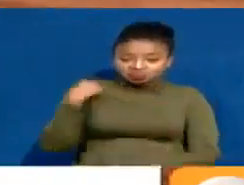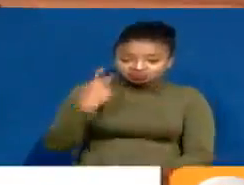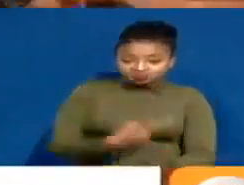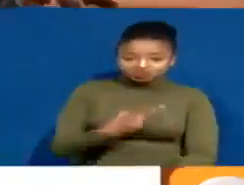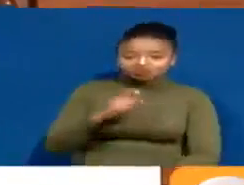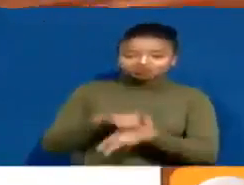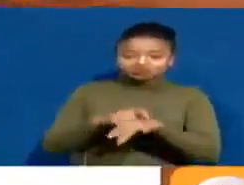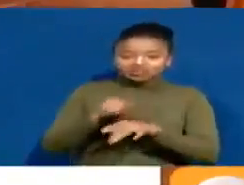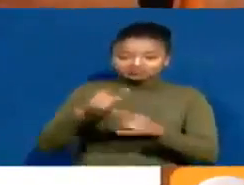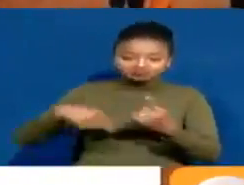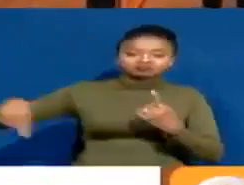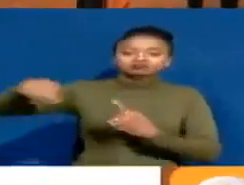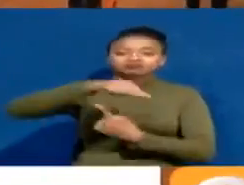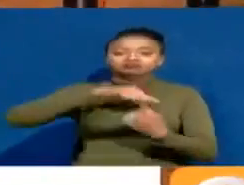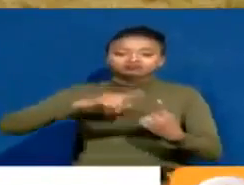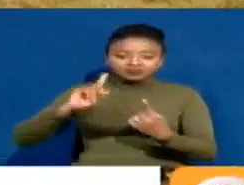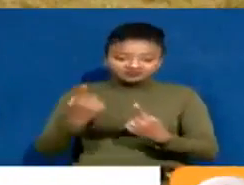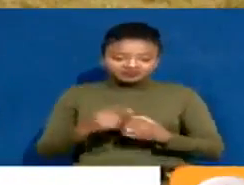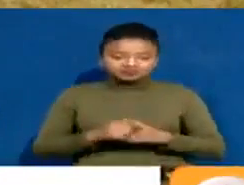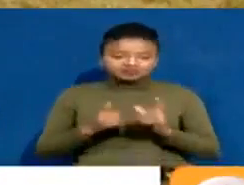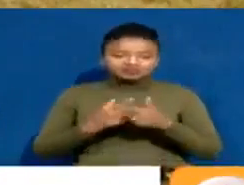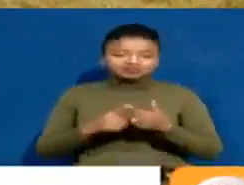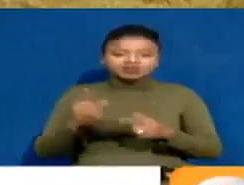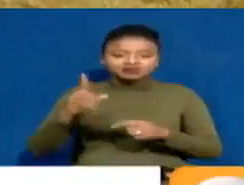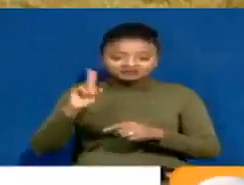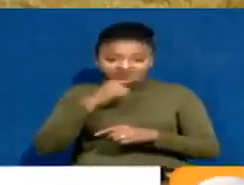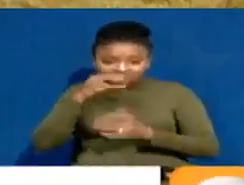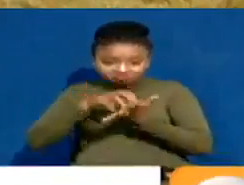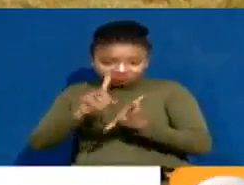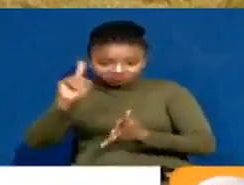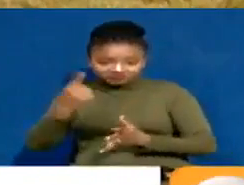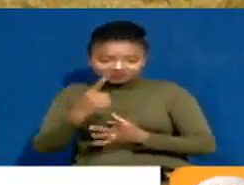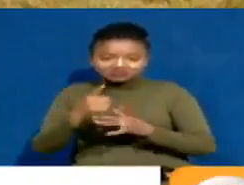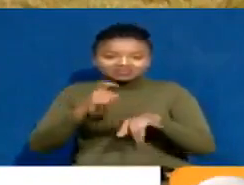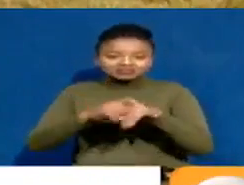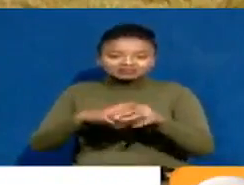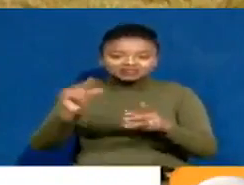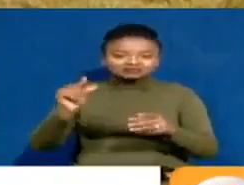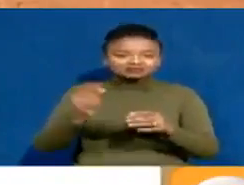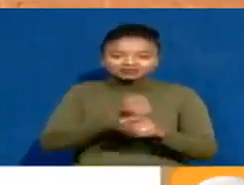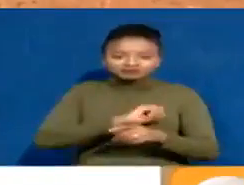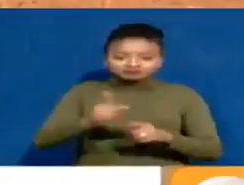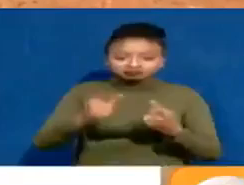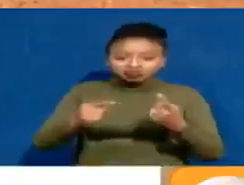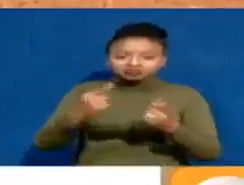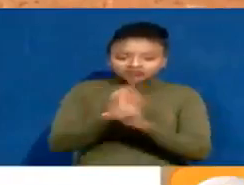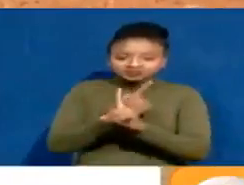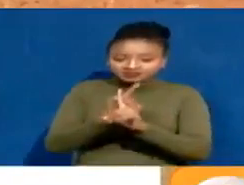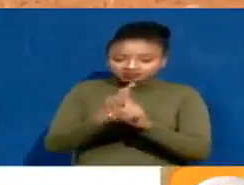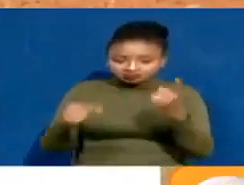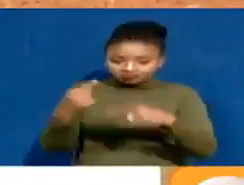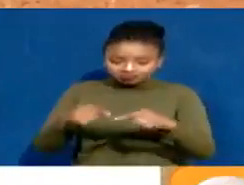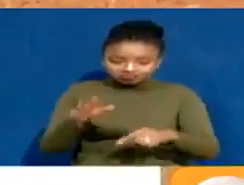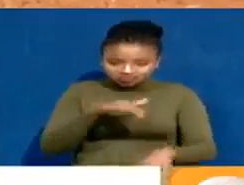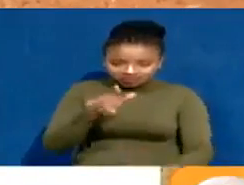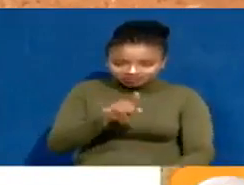moto but bounced back in the subsequent heats, finishing first in both. He amassed 57 points ahead of Benzige Atete